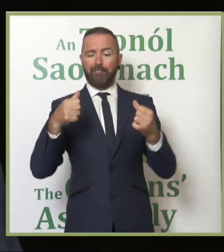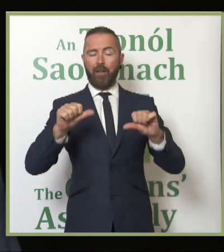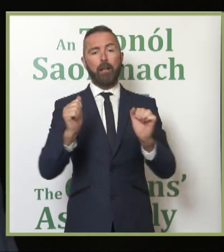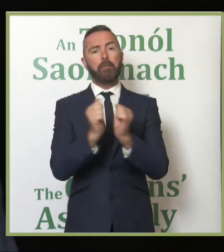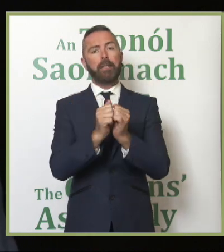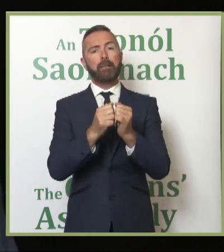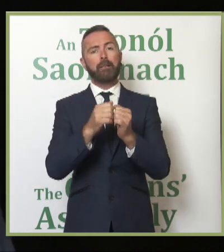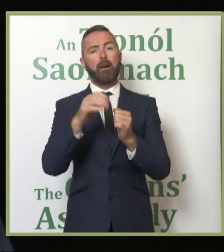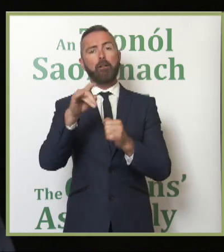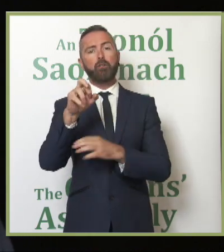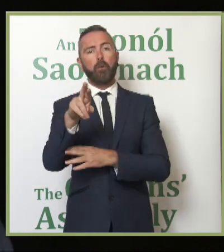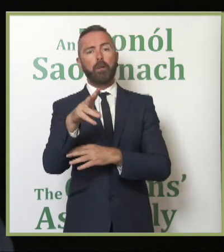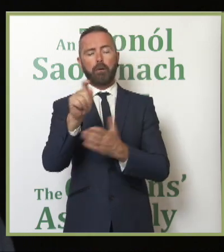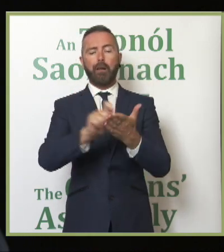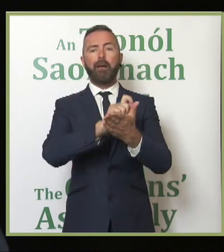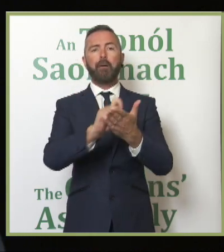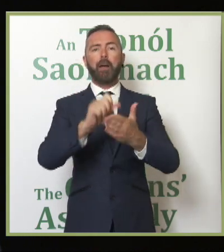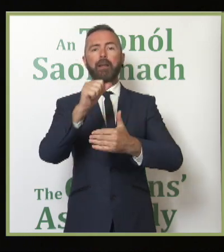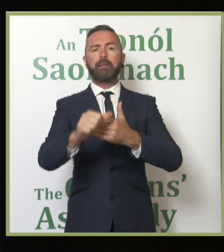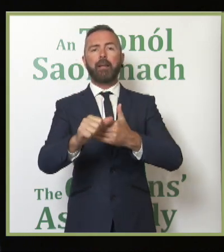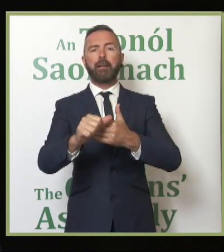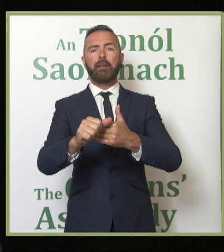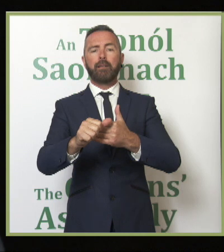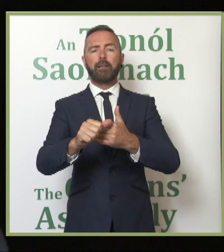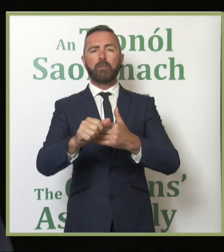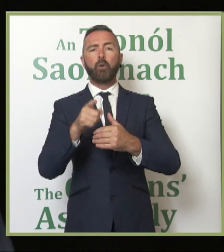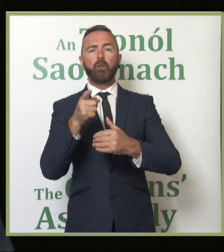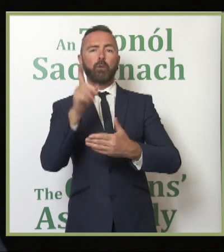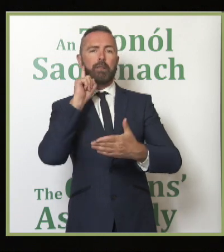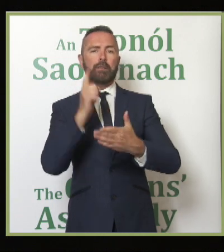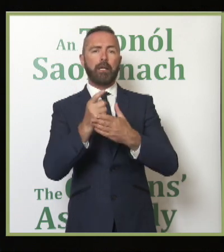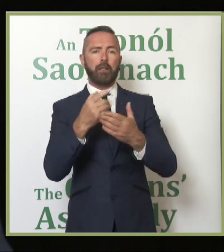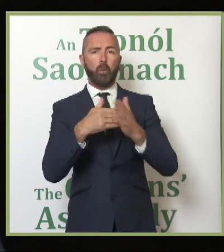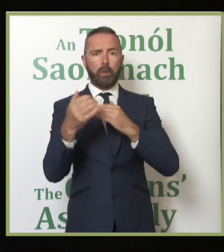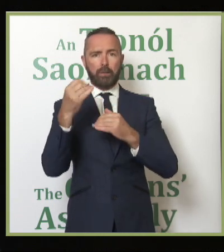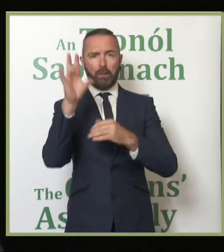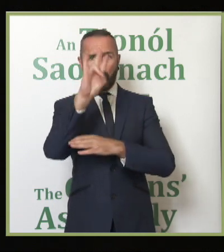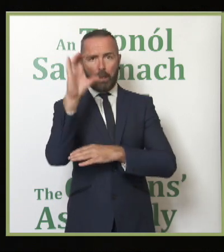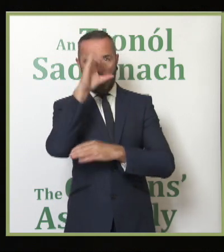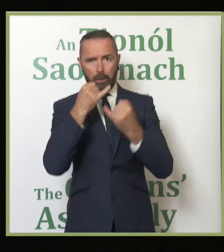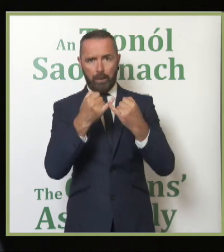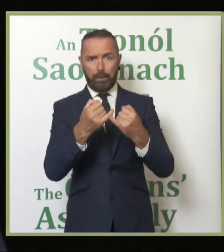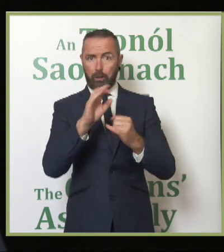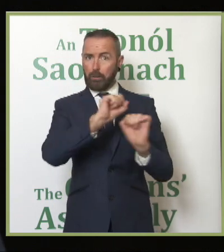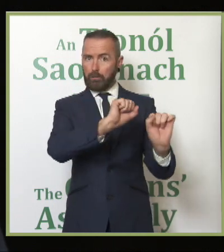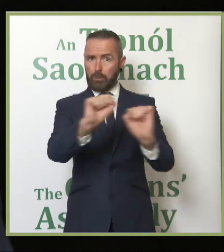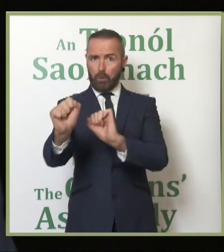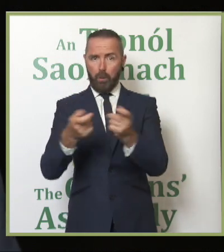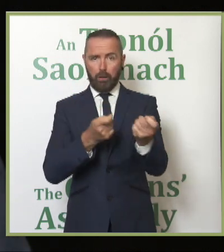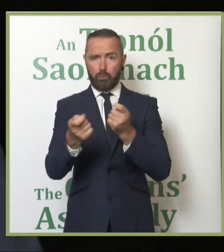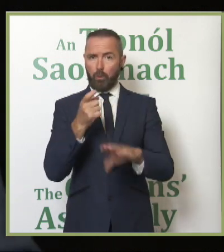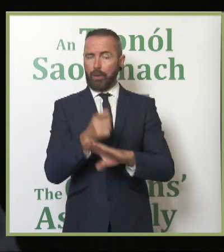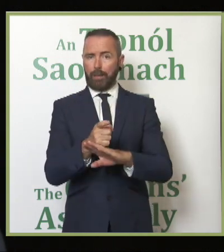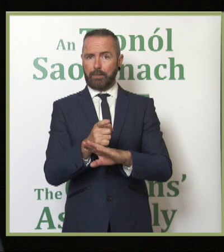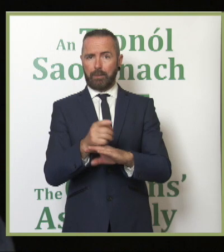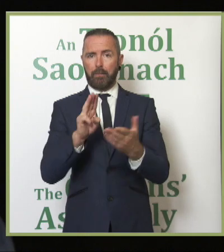where the balloting will take place, so the design of the ballot questions, which is something that is completely in your control as members of the Assembly,